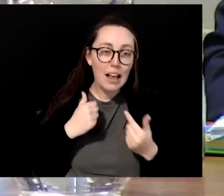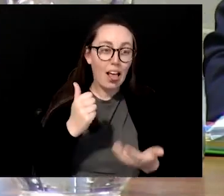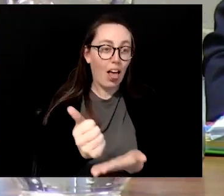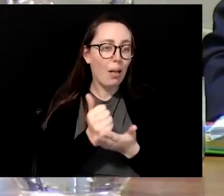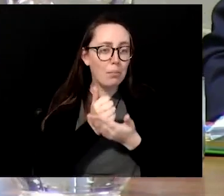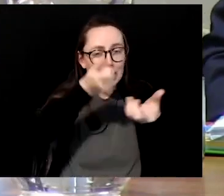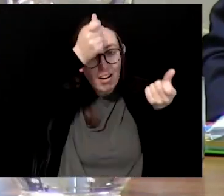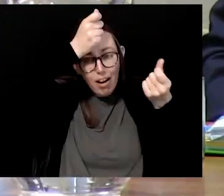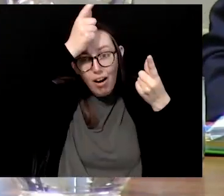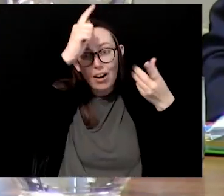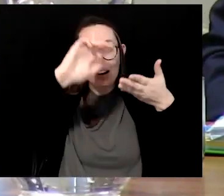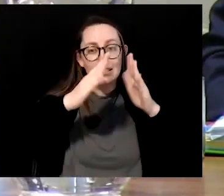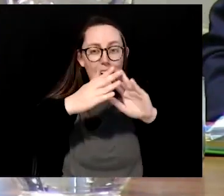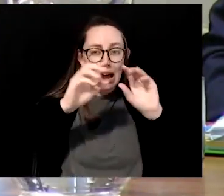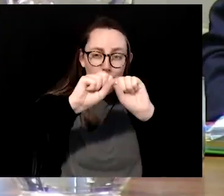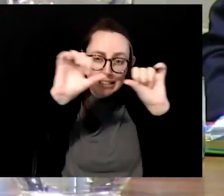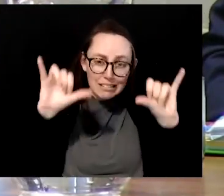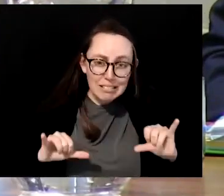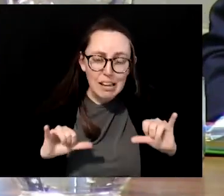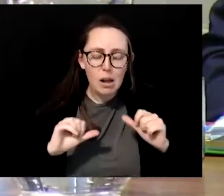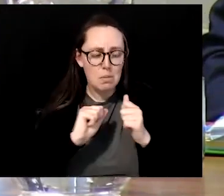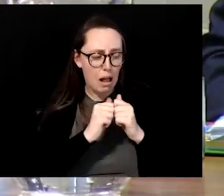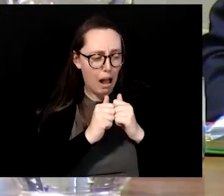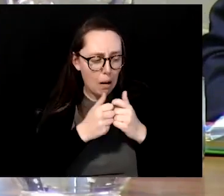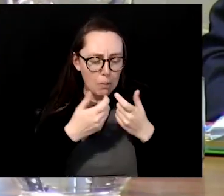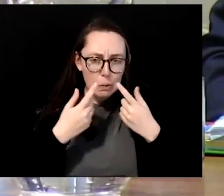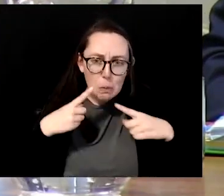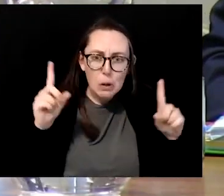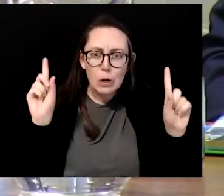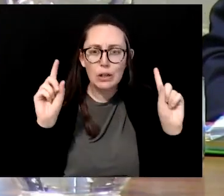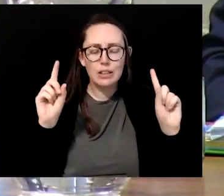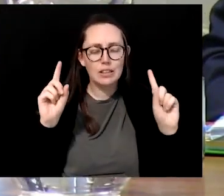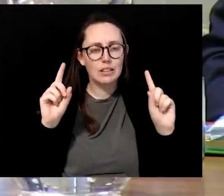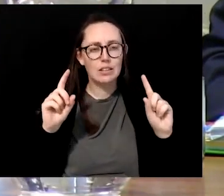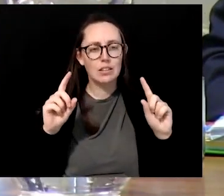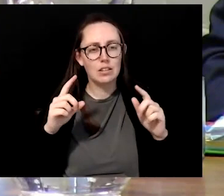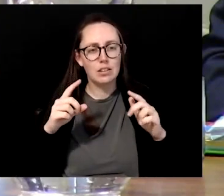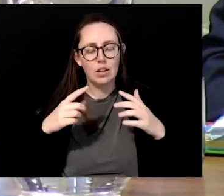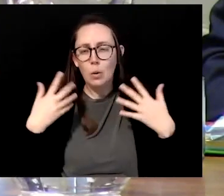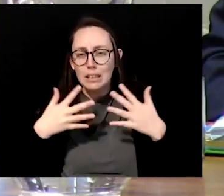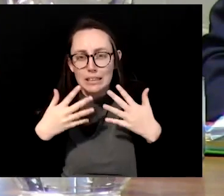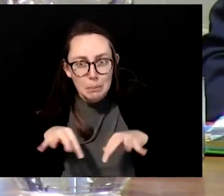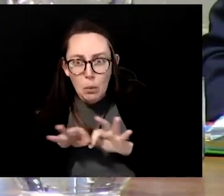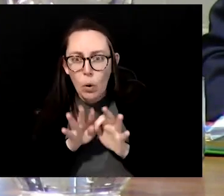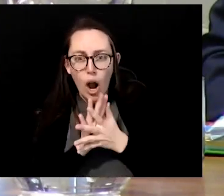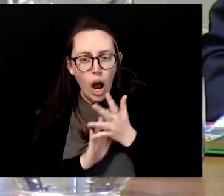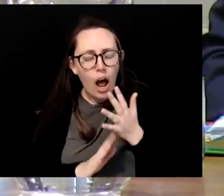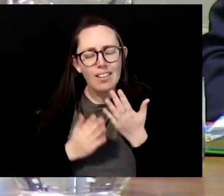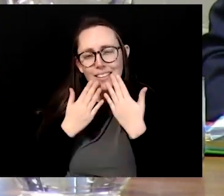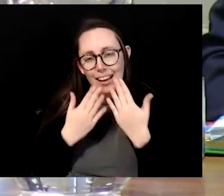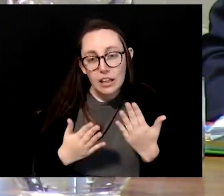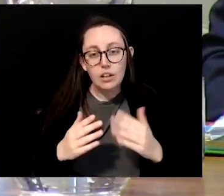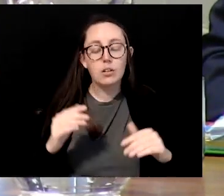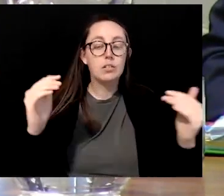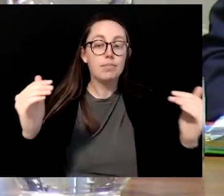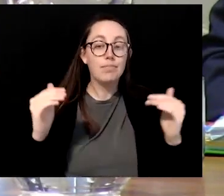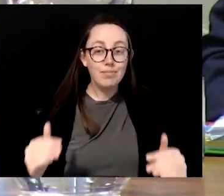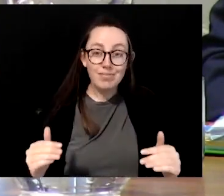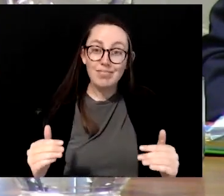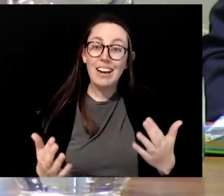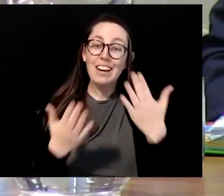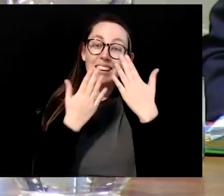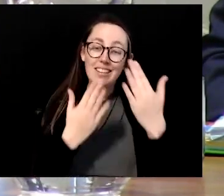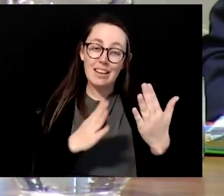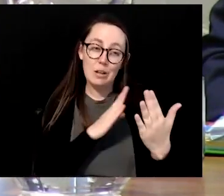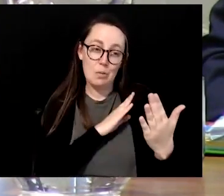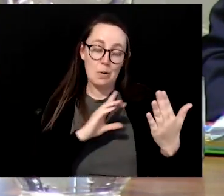work and what's important um and of course I want to thank my fellow board members um who have